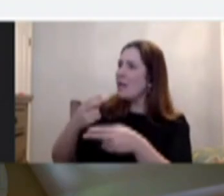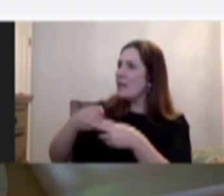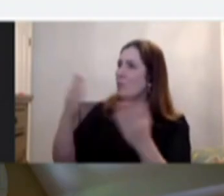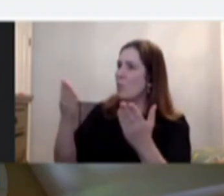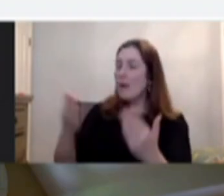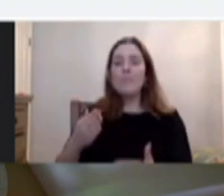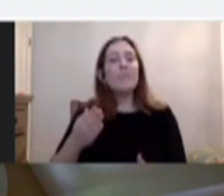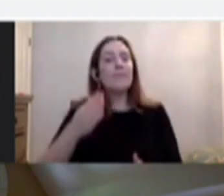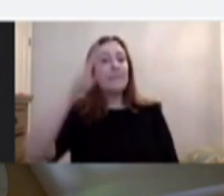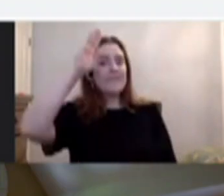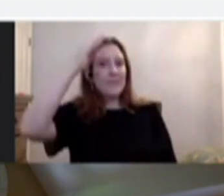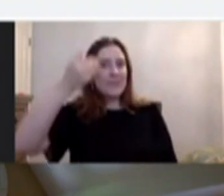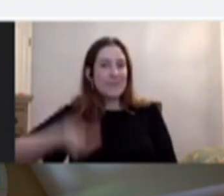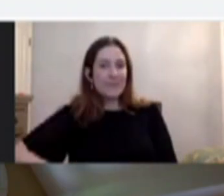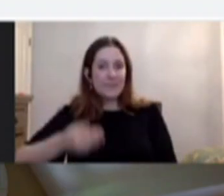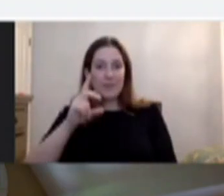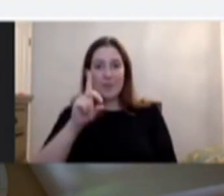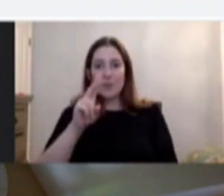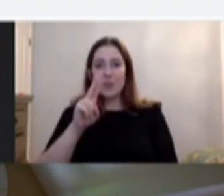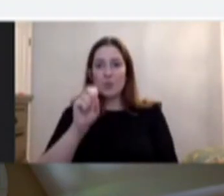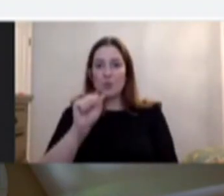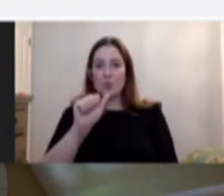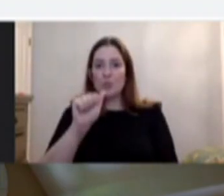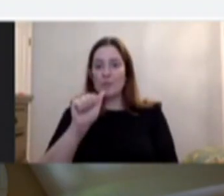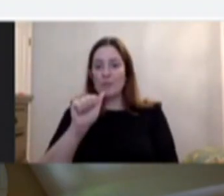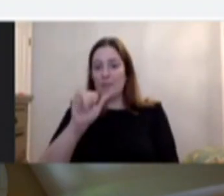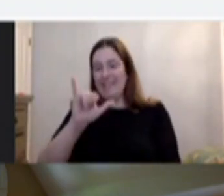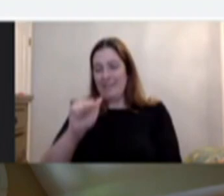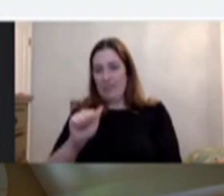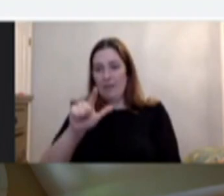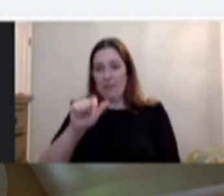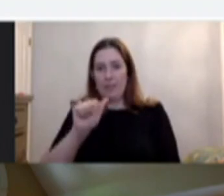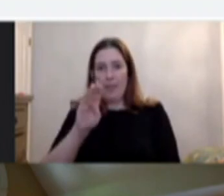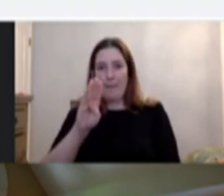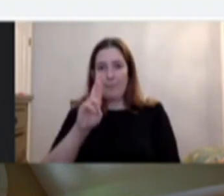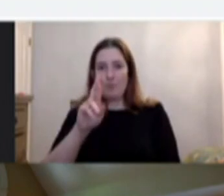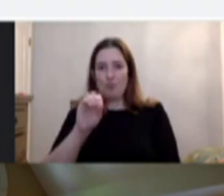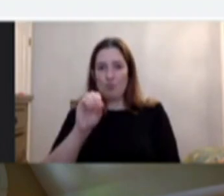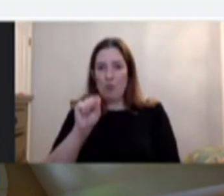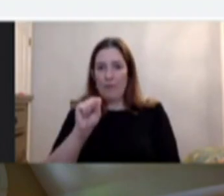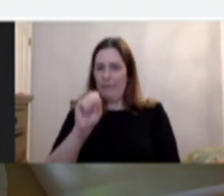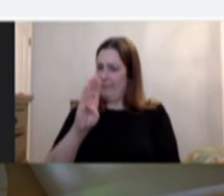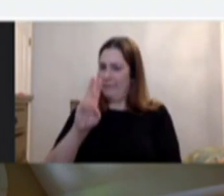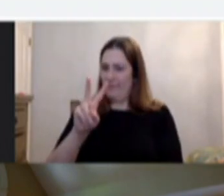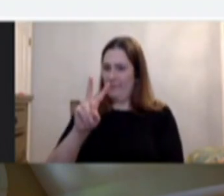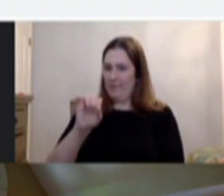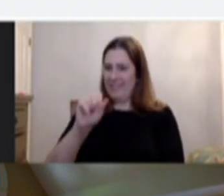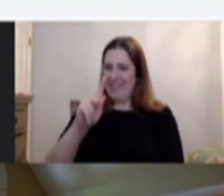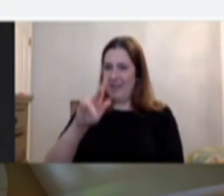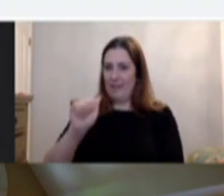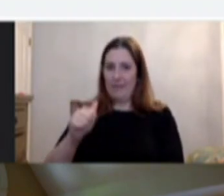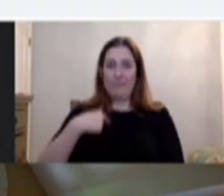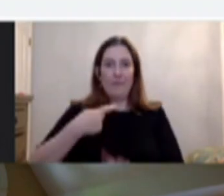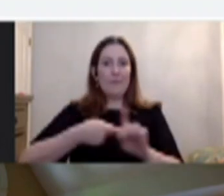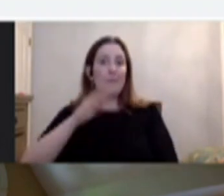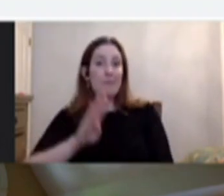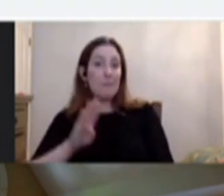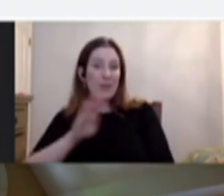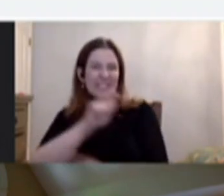Hello, this is Ducia Lebovskaya. Thank you, Jerry, very much. I am from Boston, specifically Mission Hill. Thank